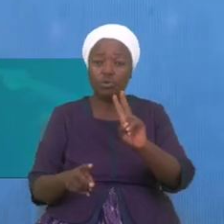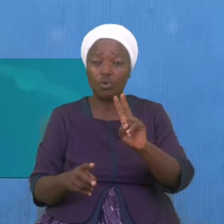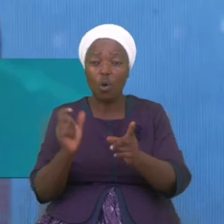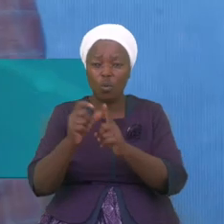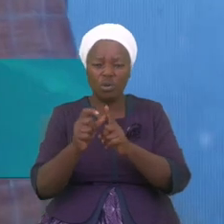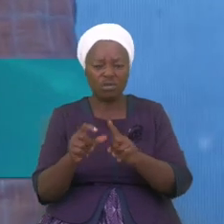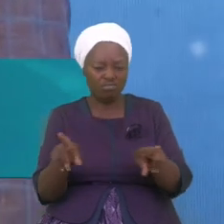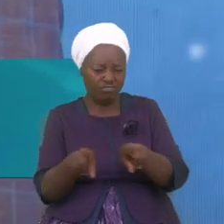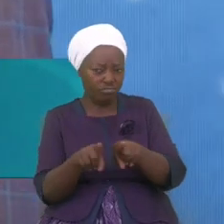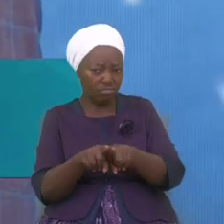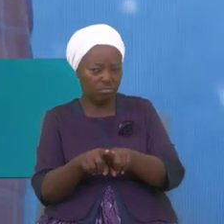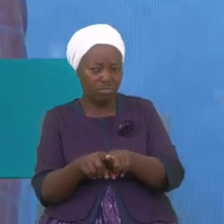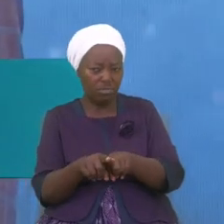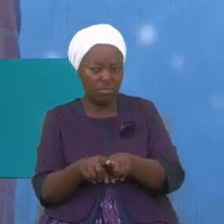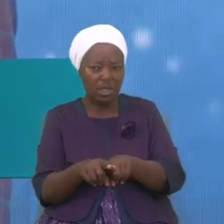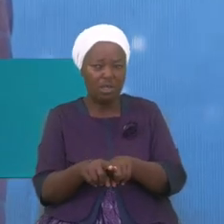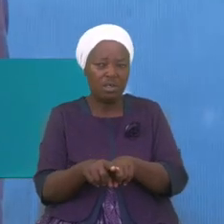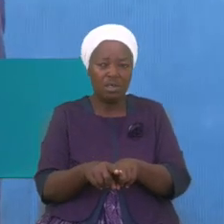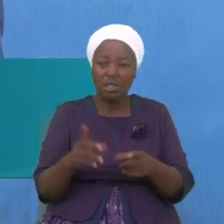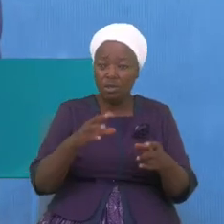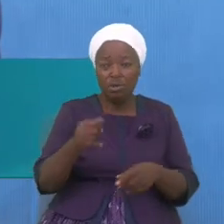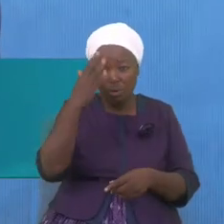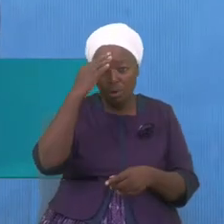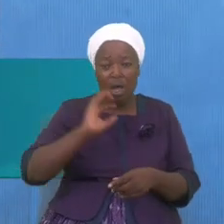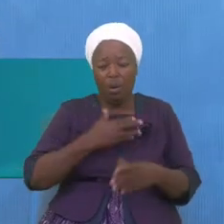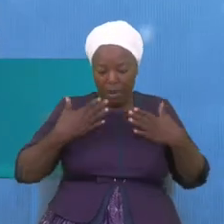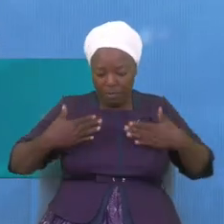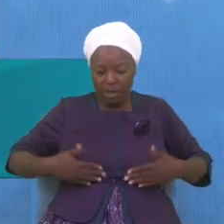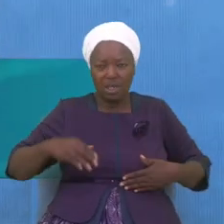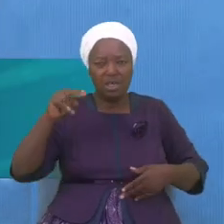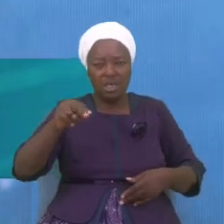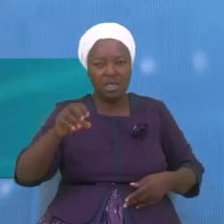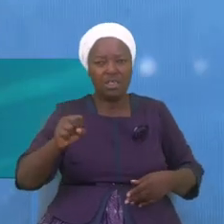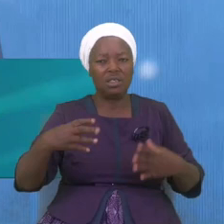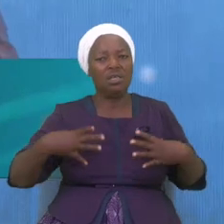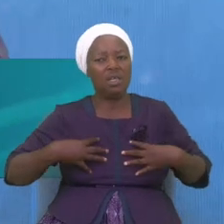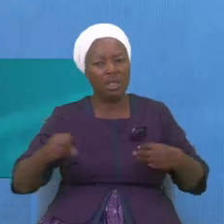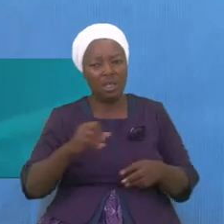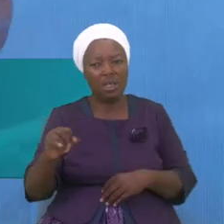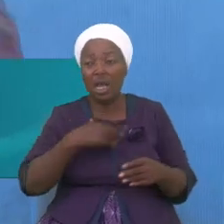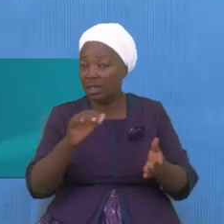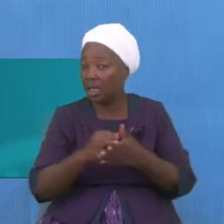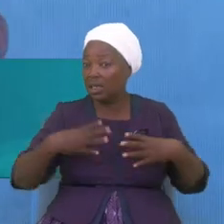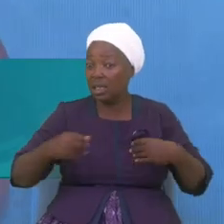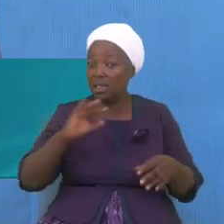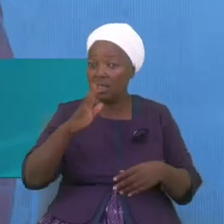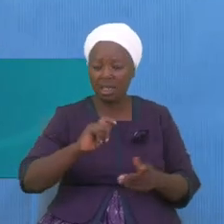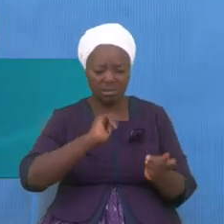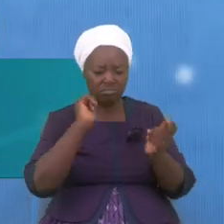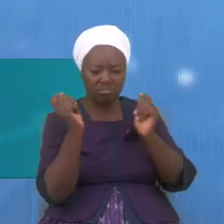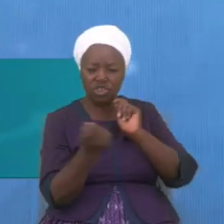Actually, our body needs cure. And that cure is the change